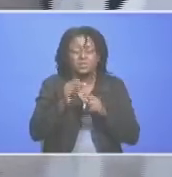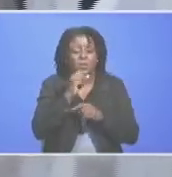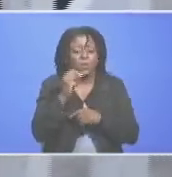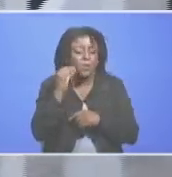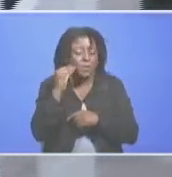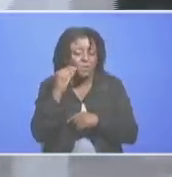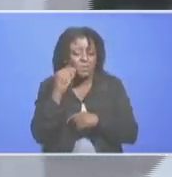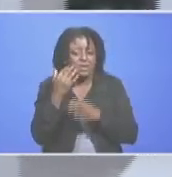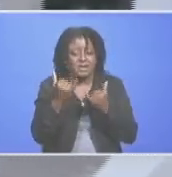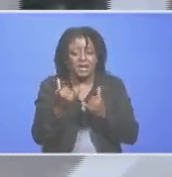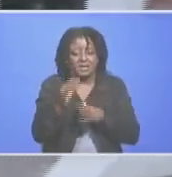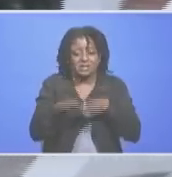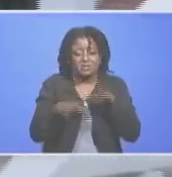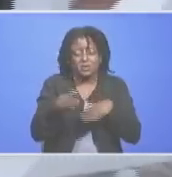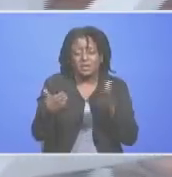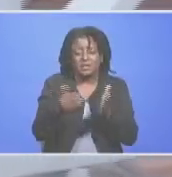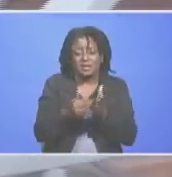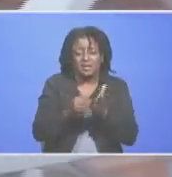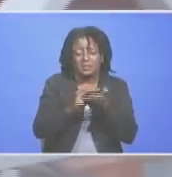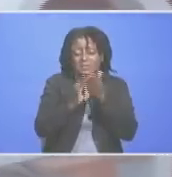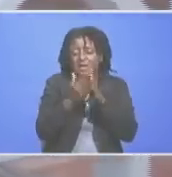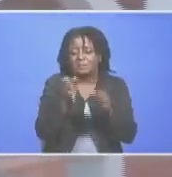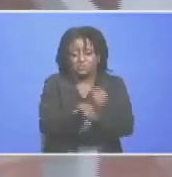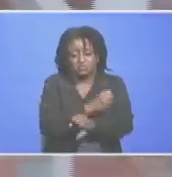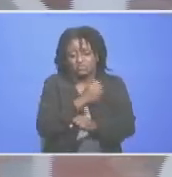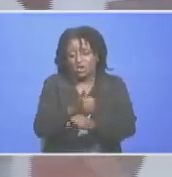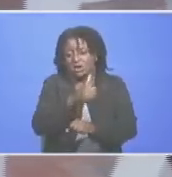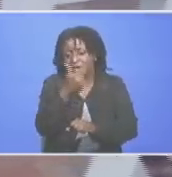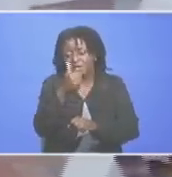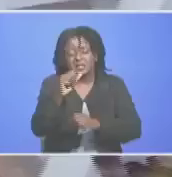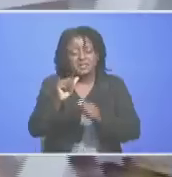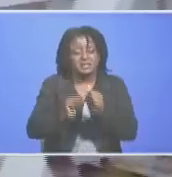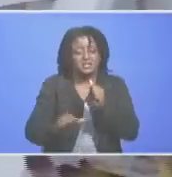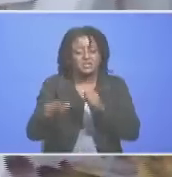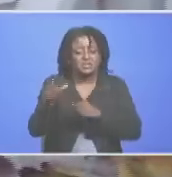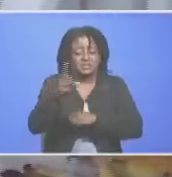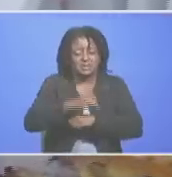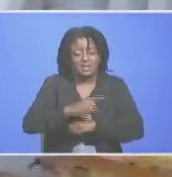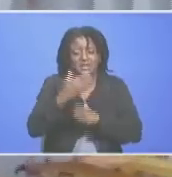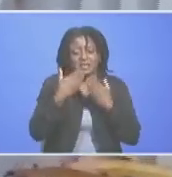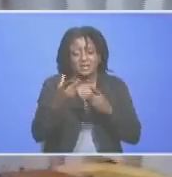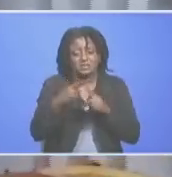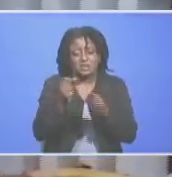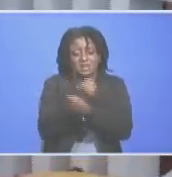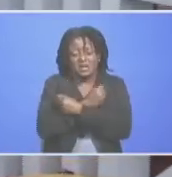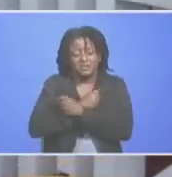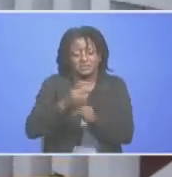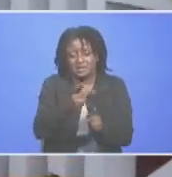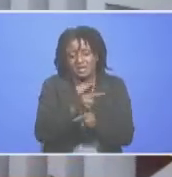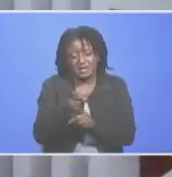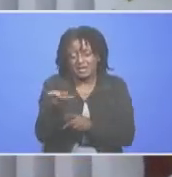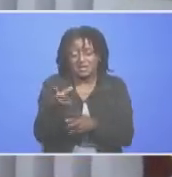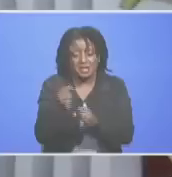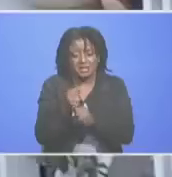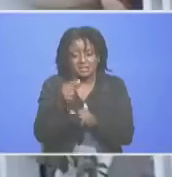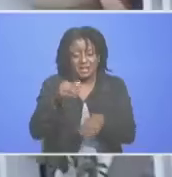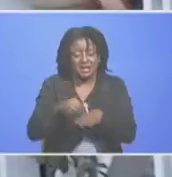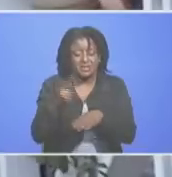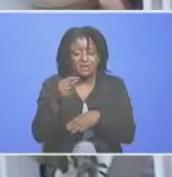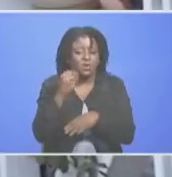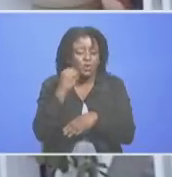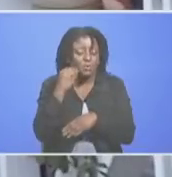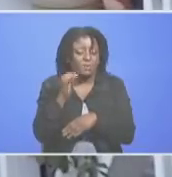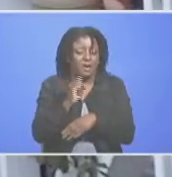stronger each day thanks to the loving care he says he receives at the home. And I was in Princess Margaret Hospital,